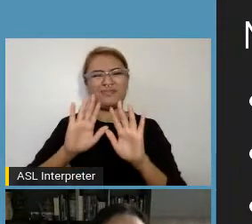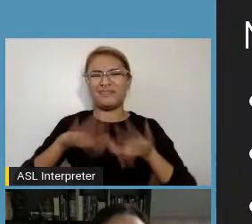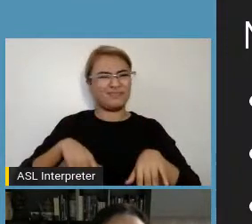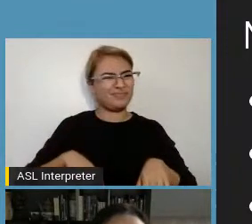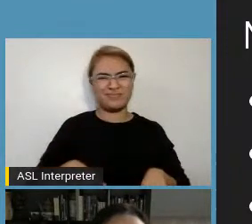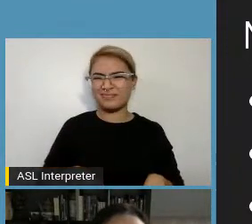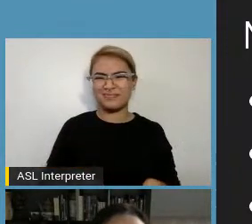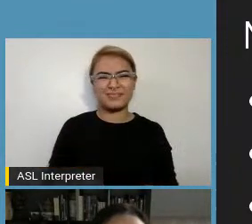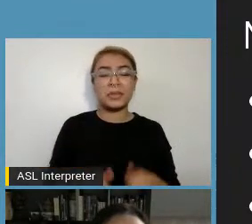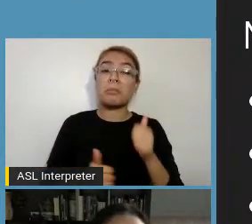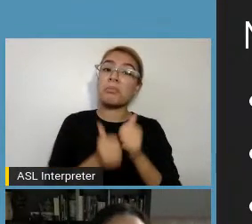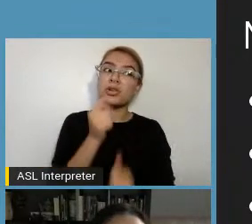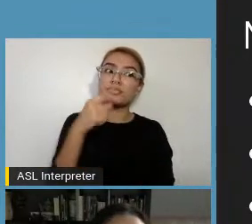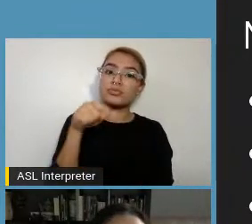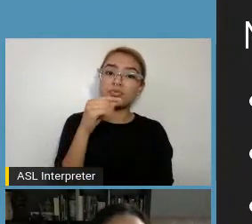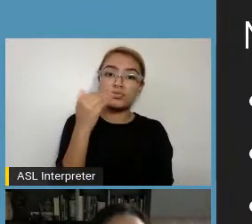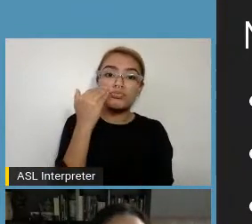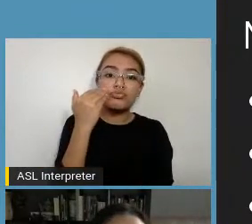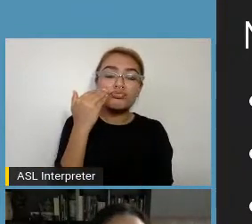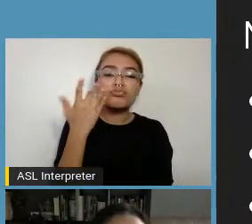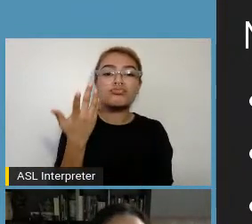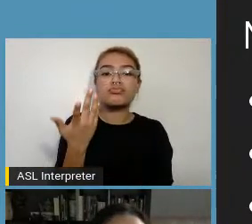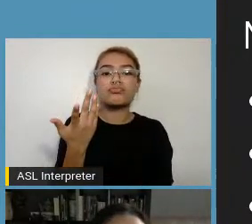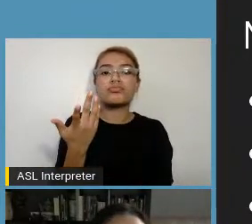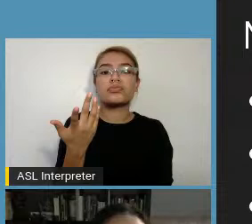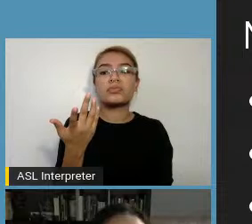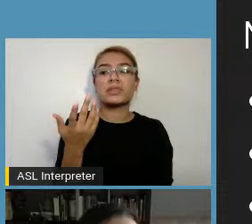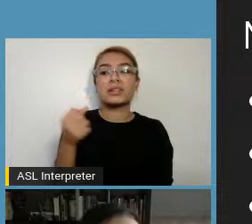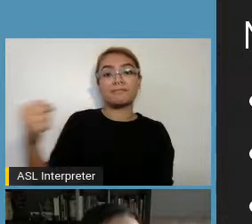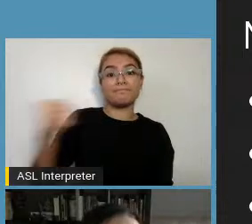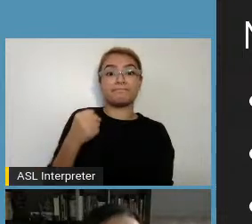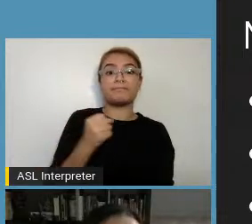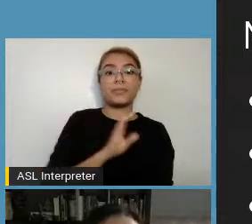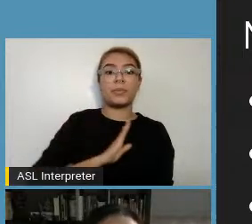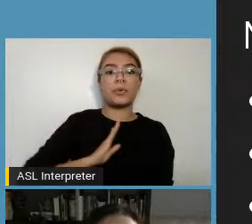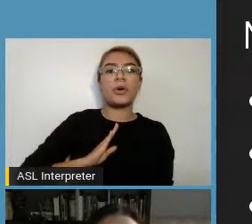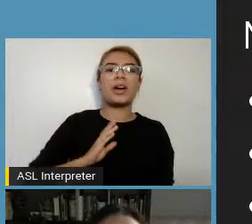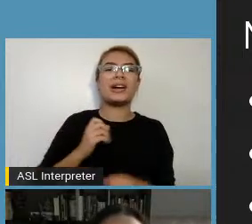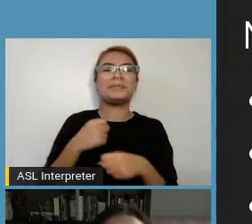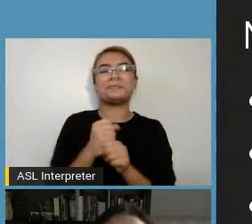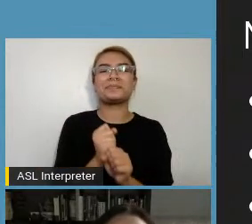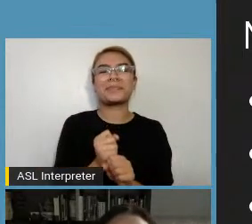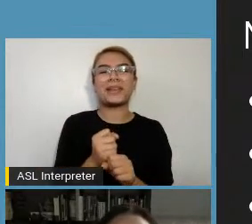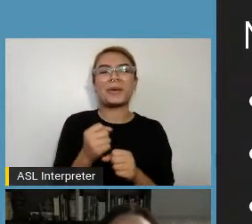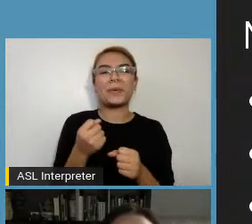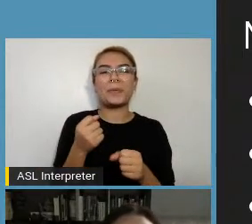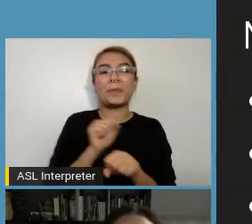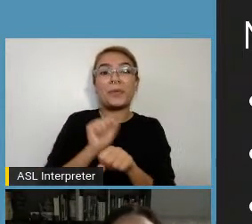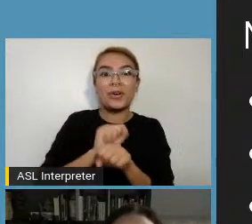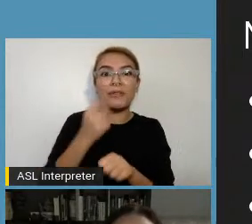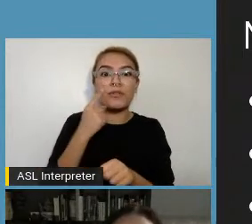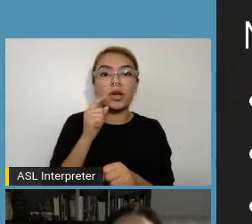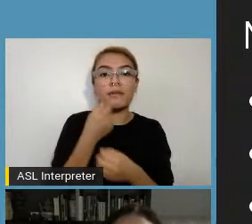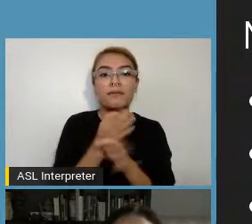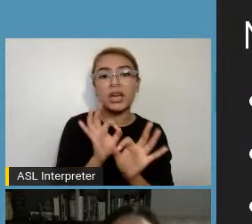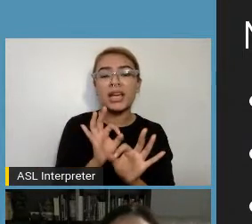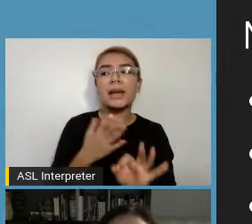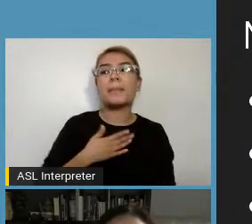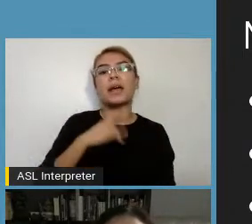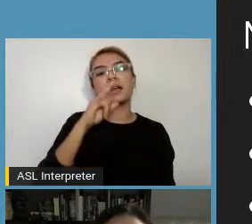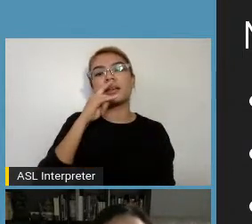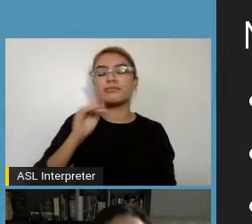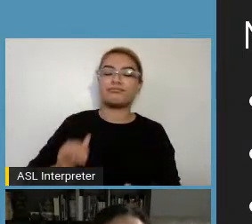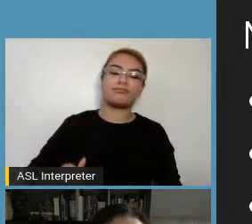I'm sure, as most of you know, when somebody asks you to be on a board, it really means, well, you work for us for free. And my kids had basically grown up